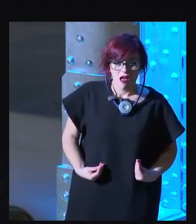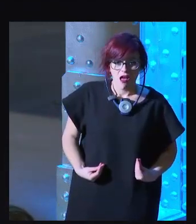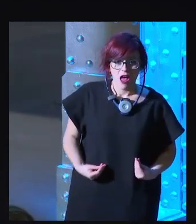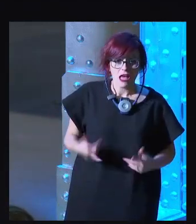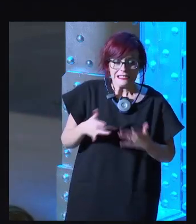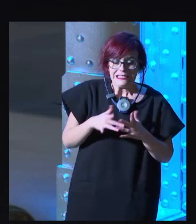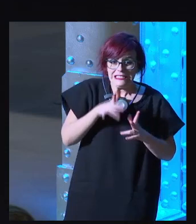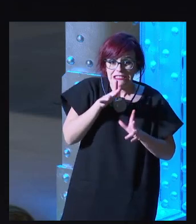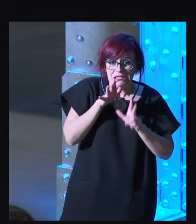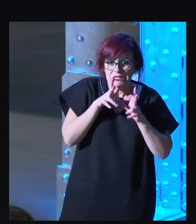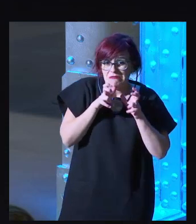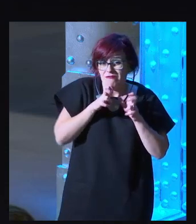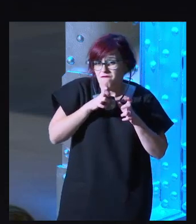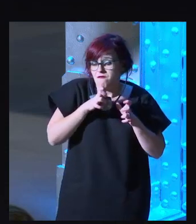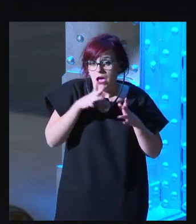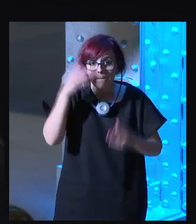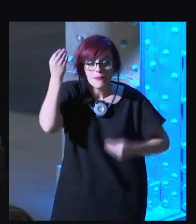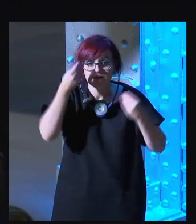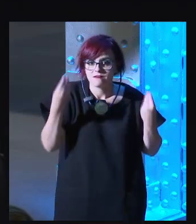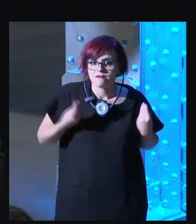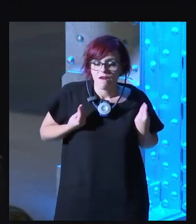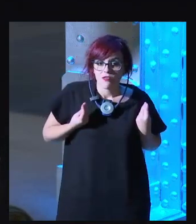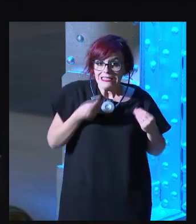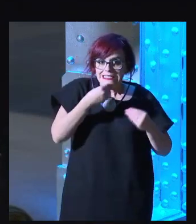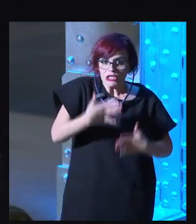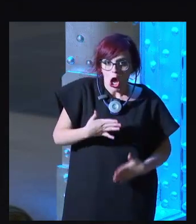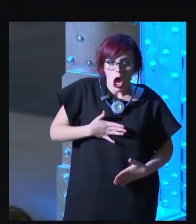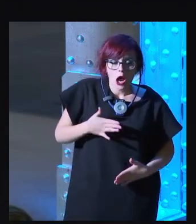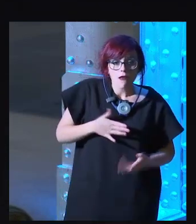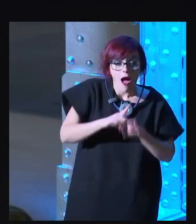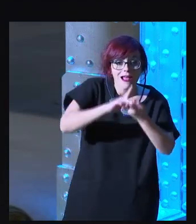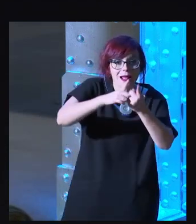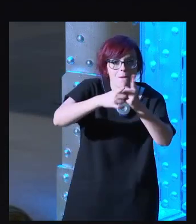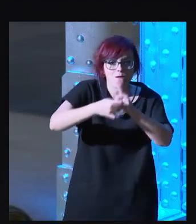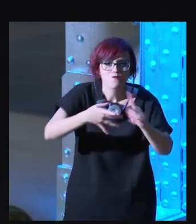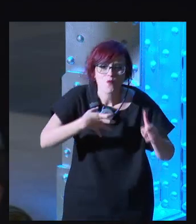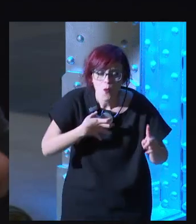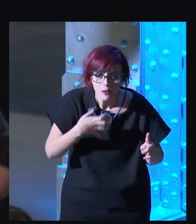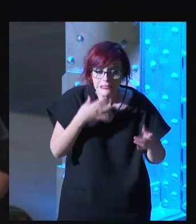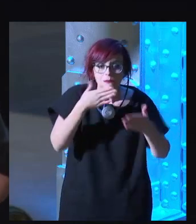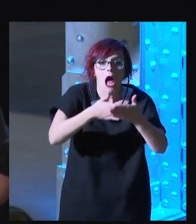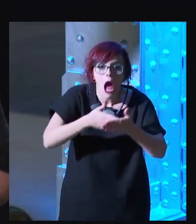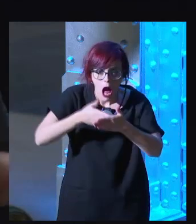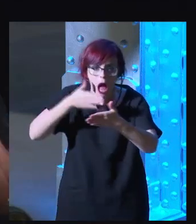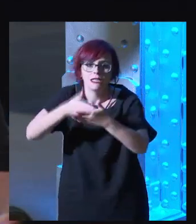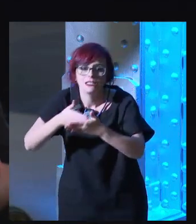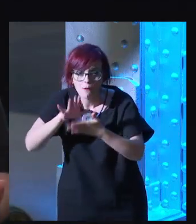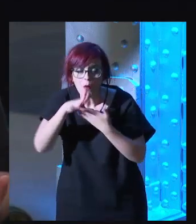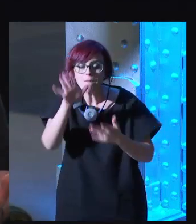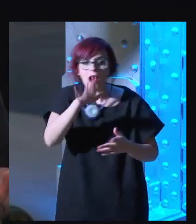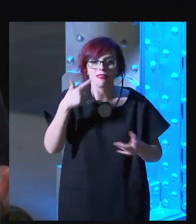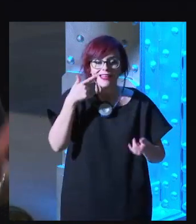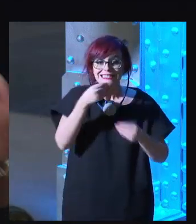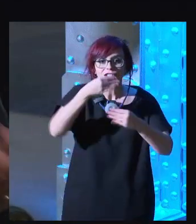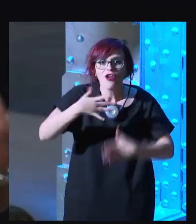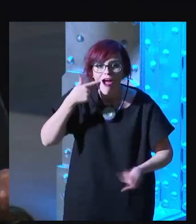when they feel locked into a life, because we want to be in control of our own stories. We want to tell our own